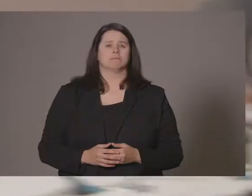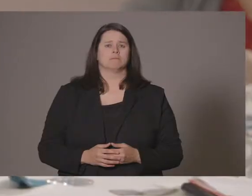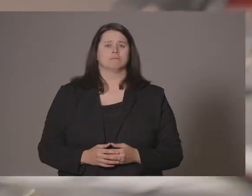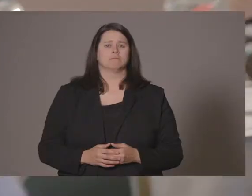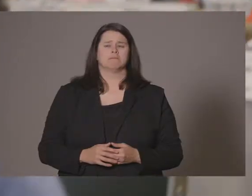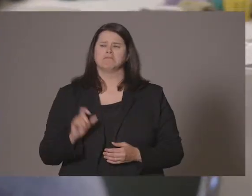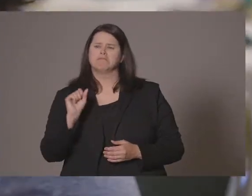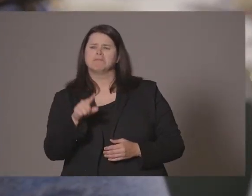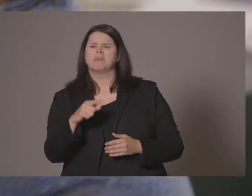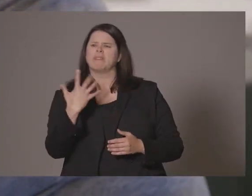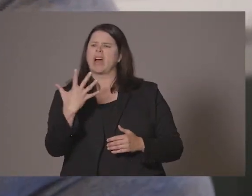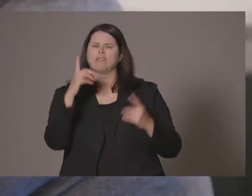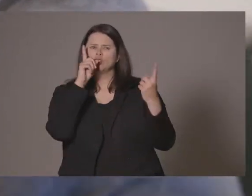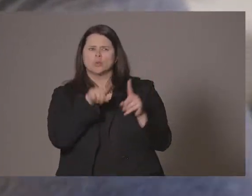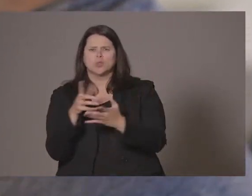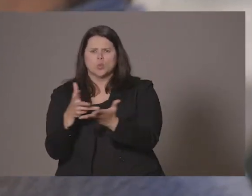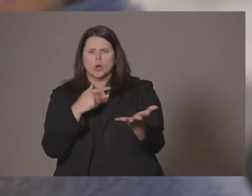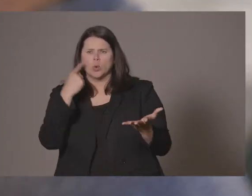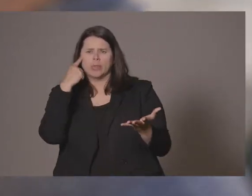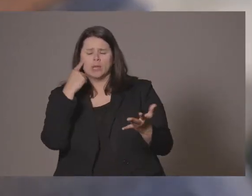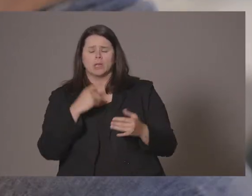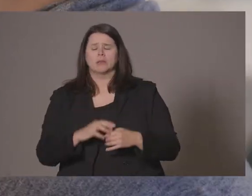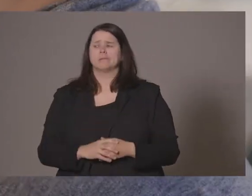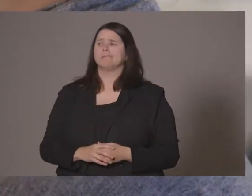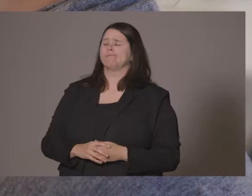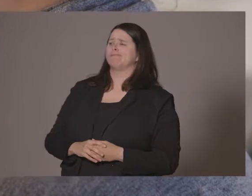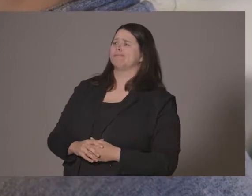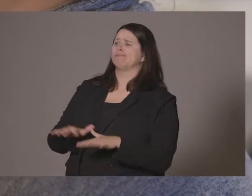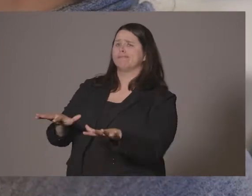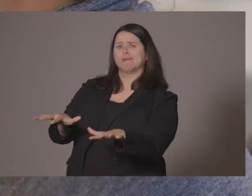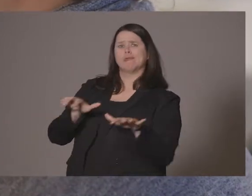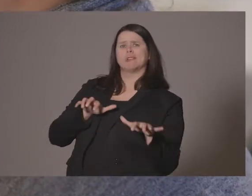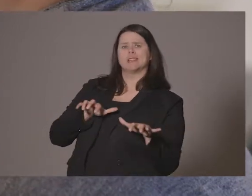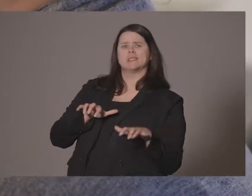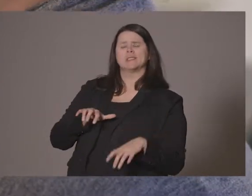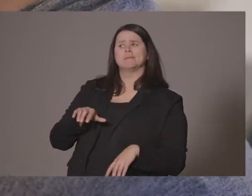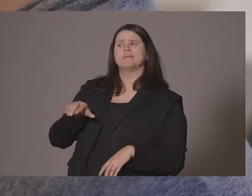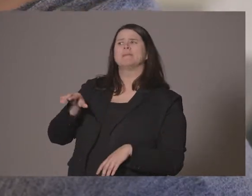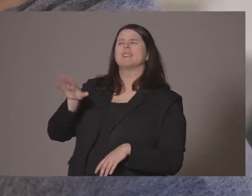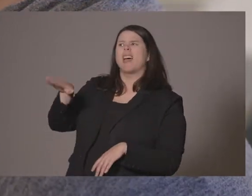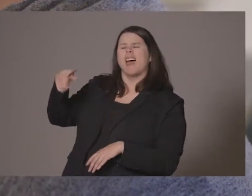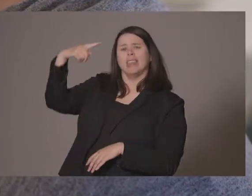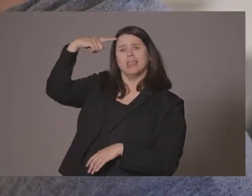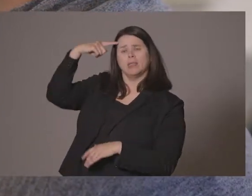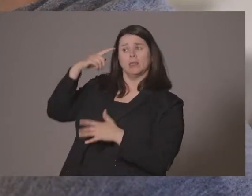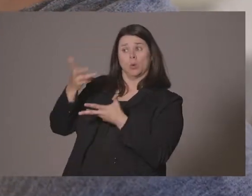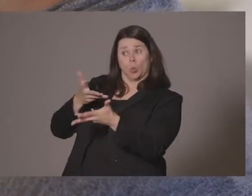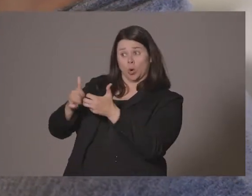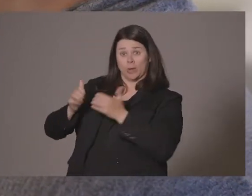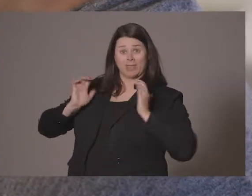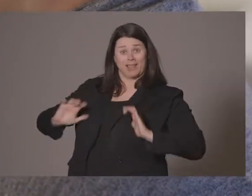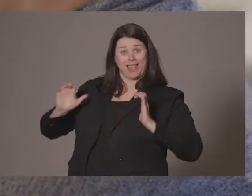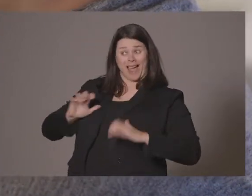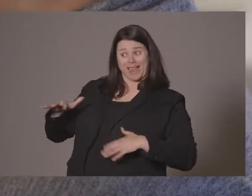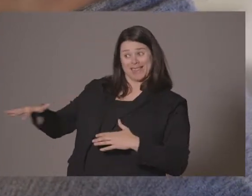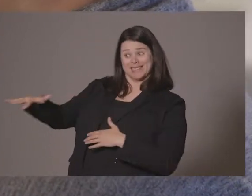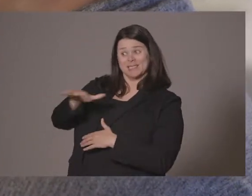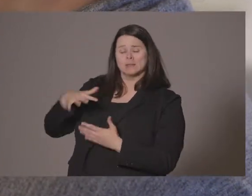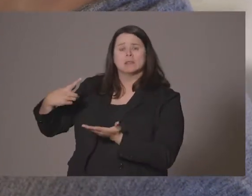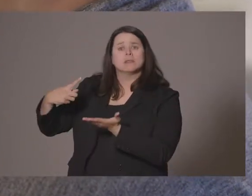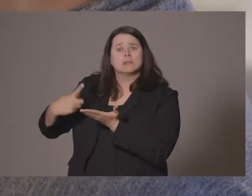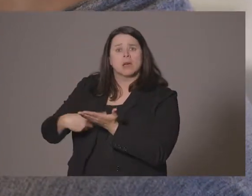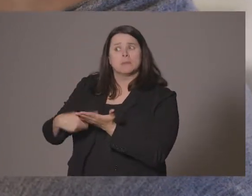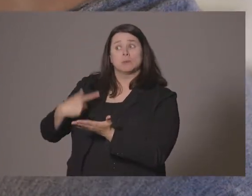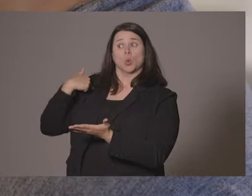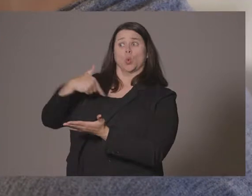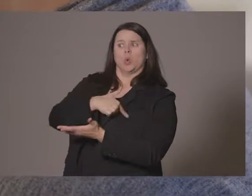Hi, this is Rebecca. One thing I just keep thinking about is that, especially when we're working with our clients, that we are sometimes the ones who